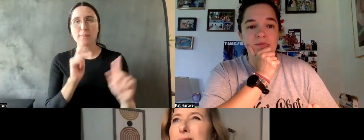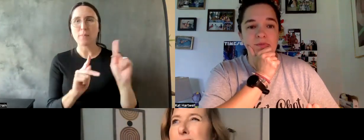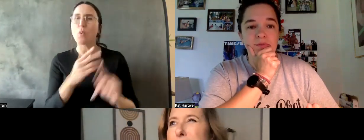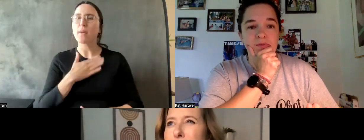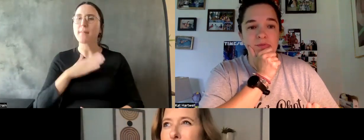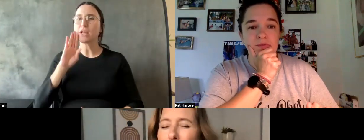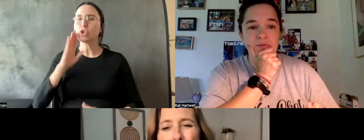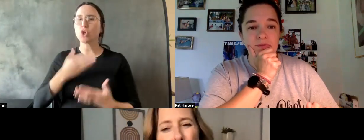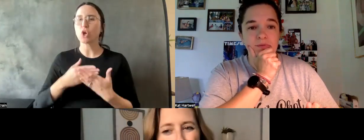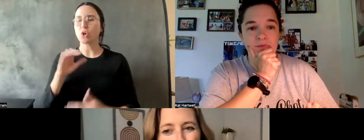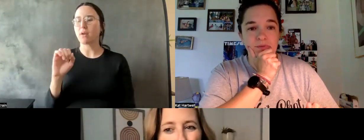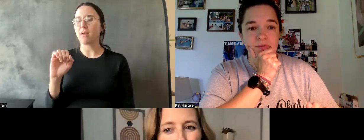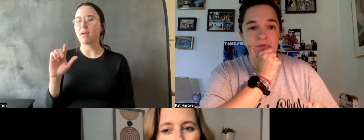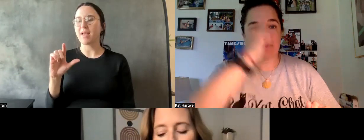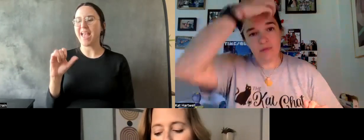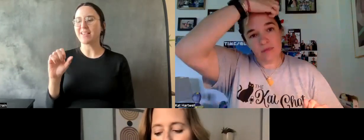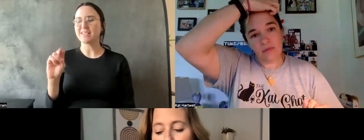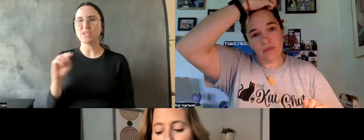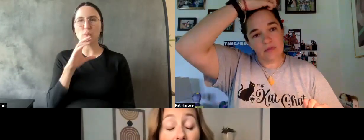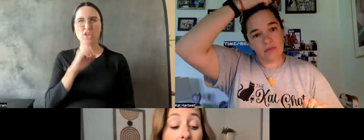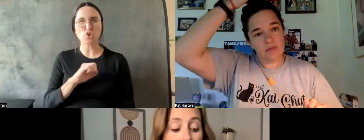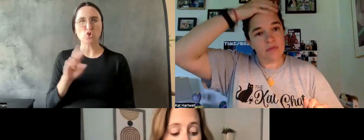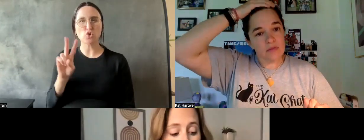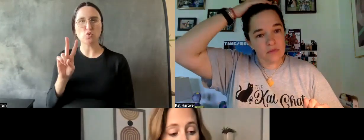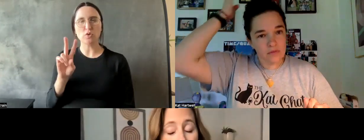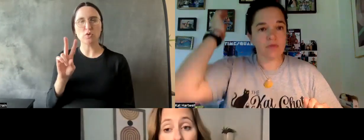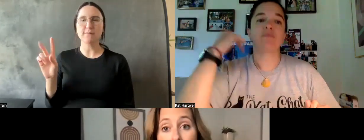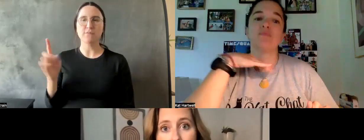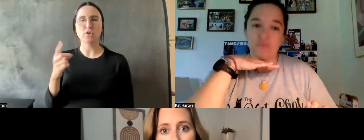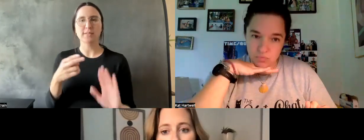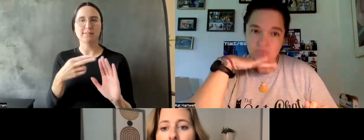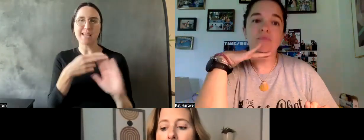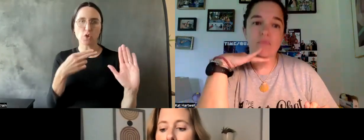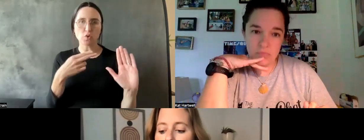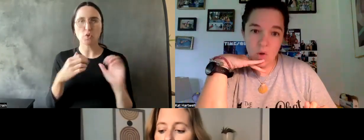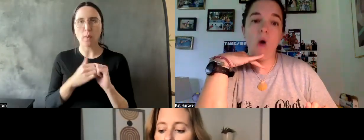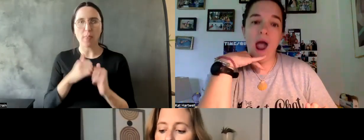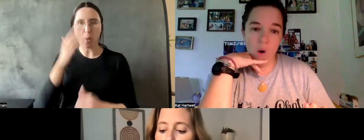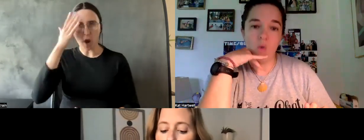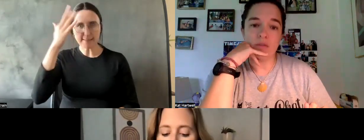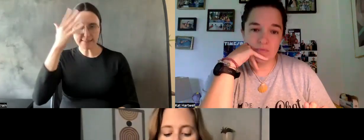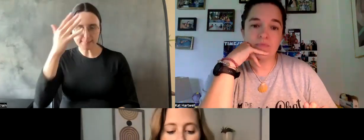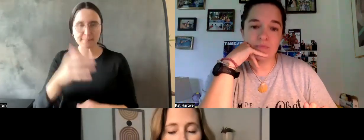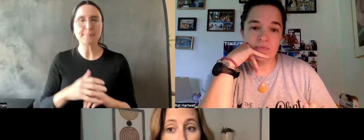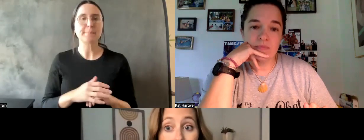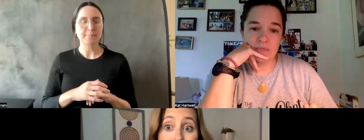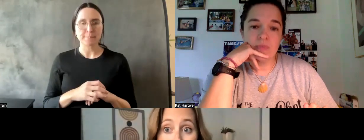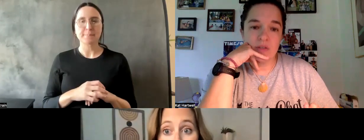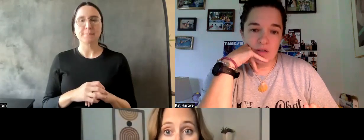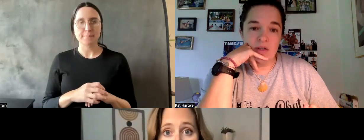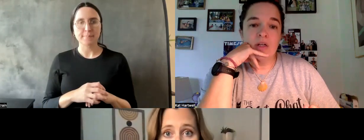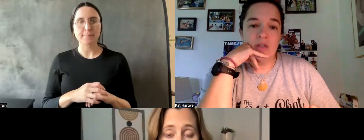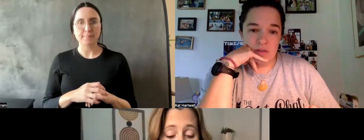was like a little over 2 when we found out that she had autism. And, one of the things that we